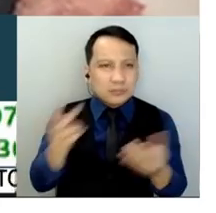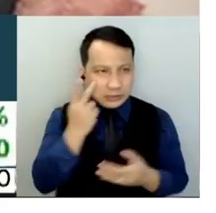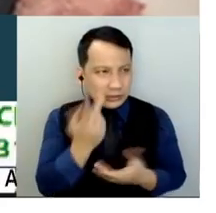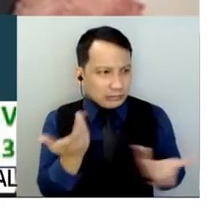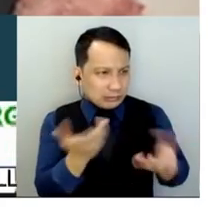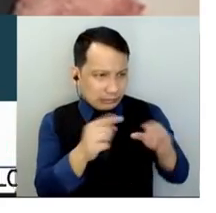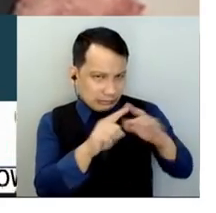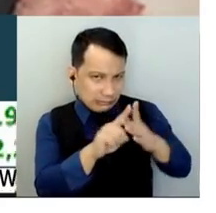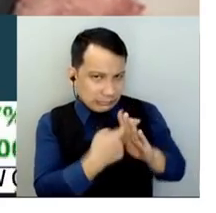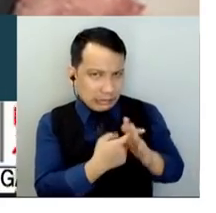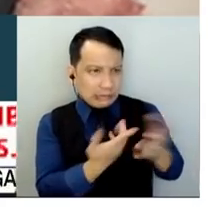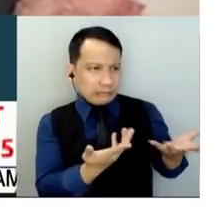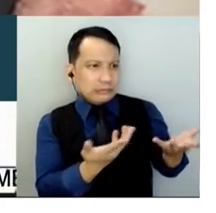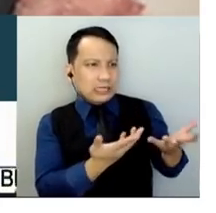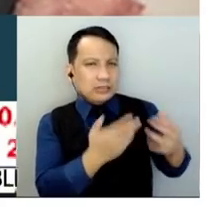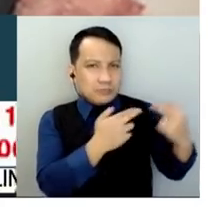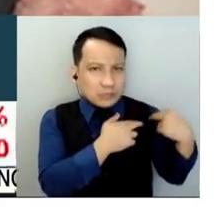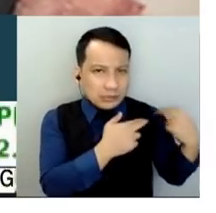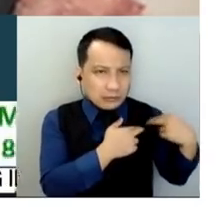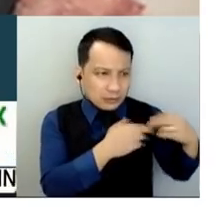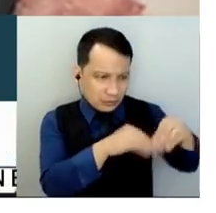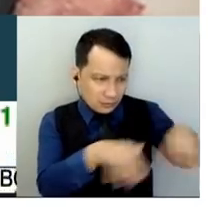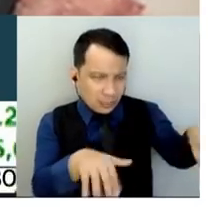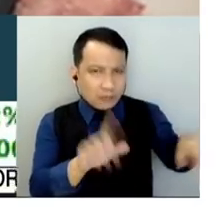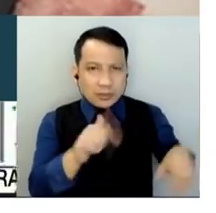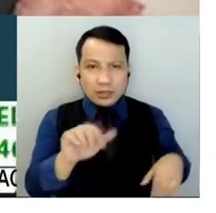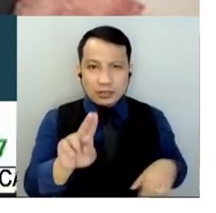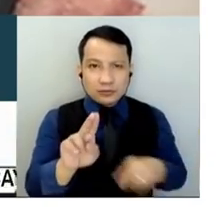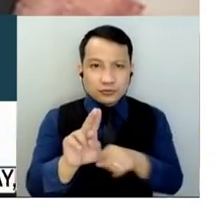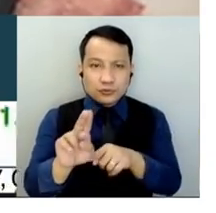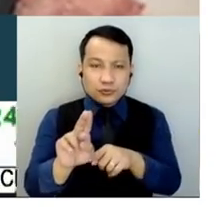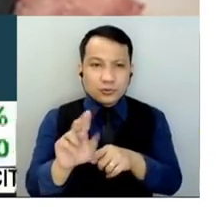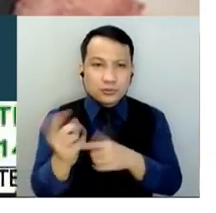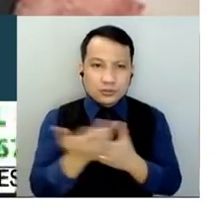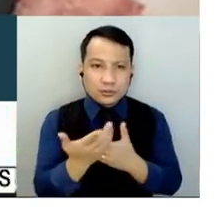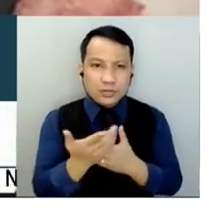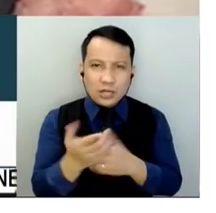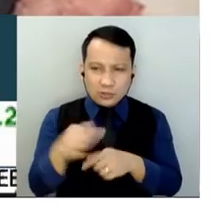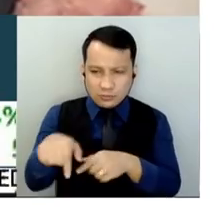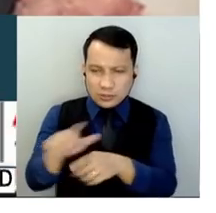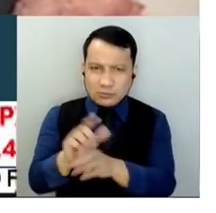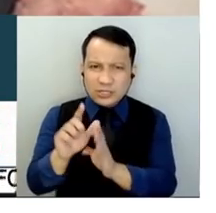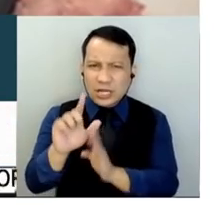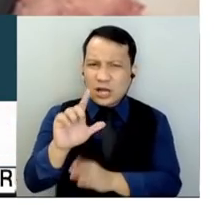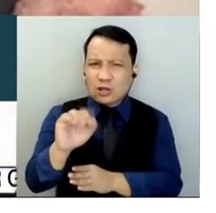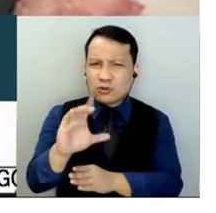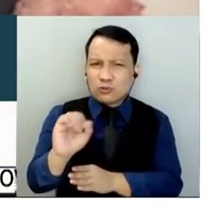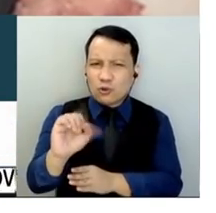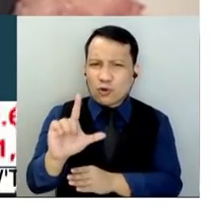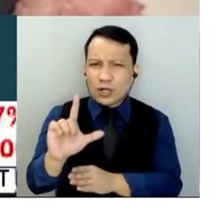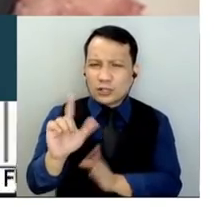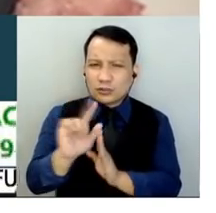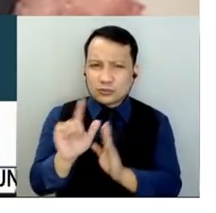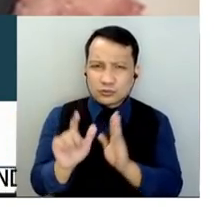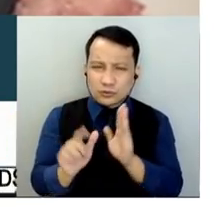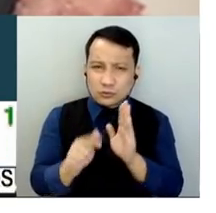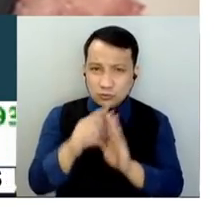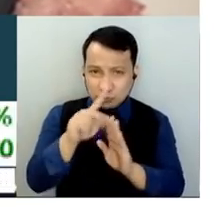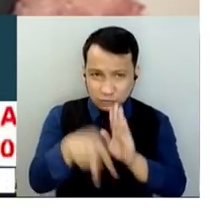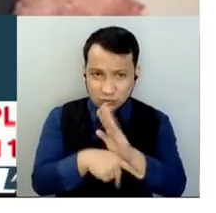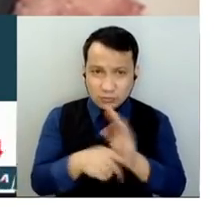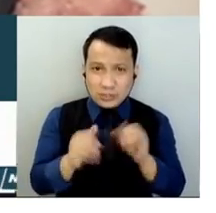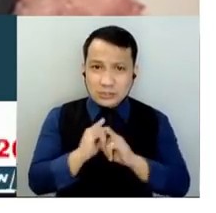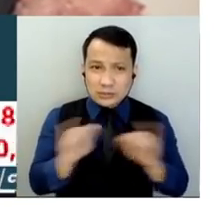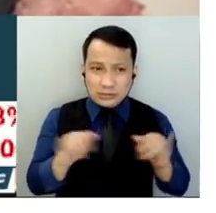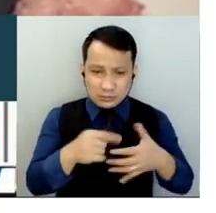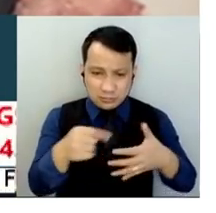ba yung responsibility ng isang LGU sa ilalim ng local government code na kung saan devolved ang functions tulad ng health sa